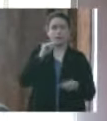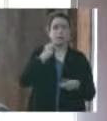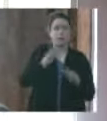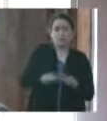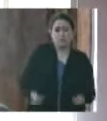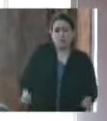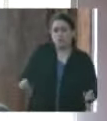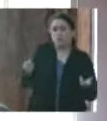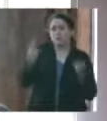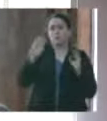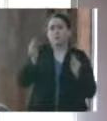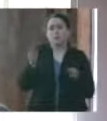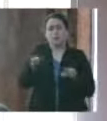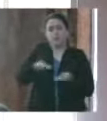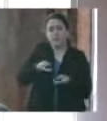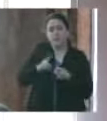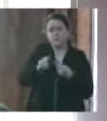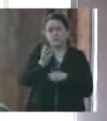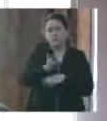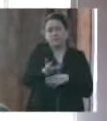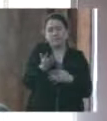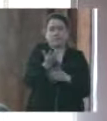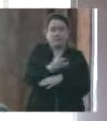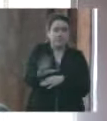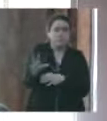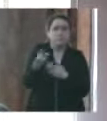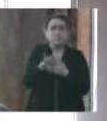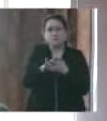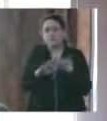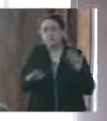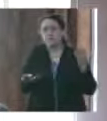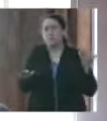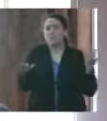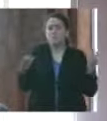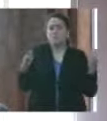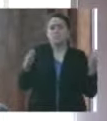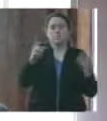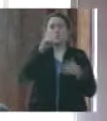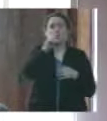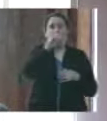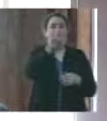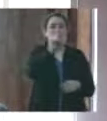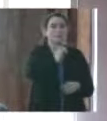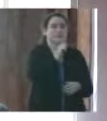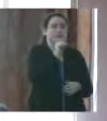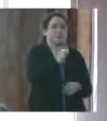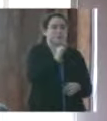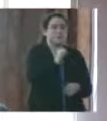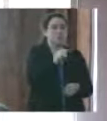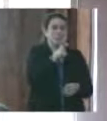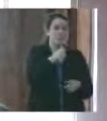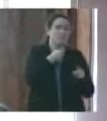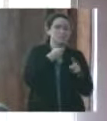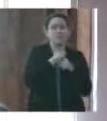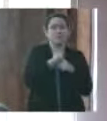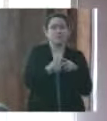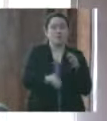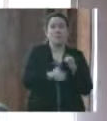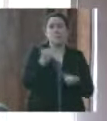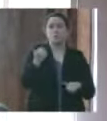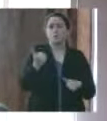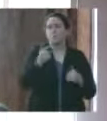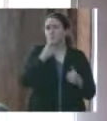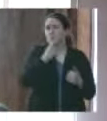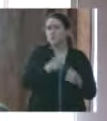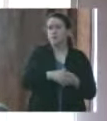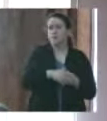field? Who really suffers from the disturbance, and to whom does the cost matter most? The answer tends